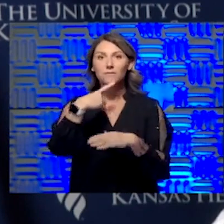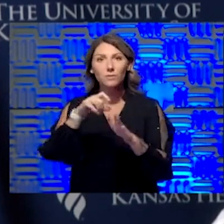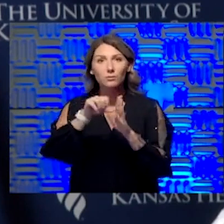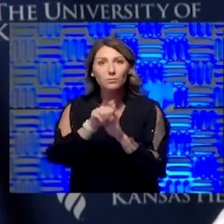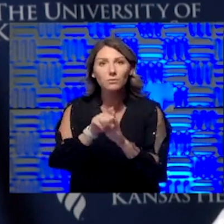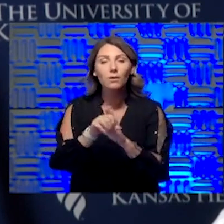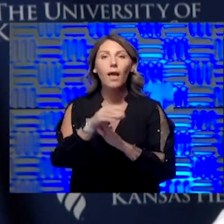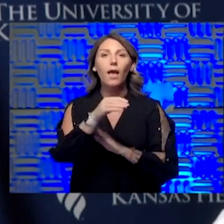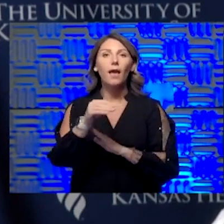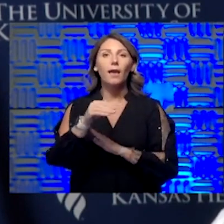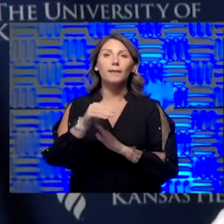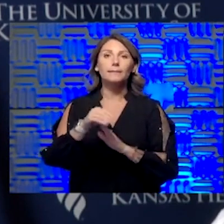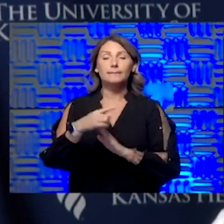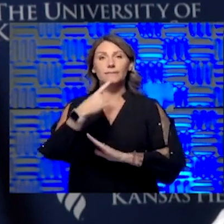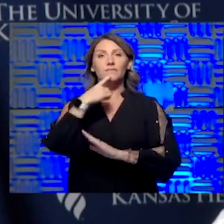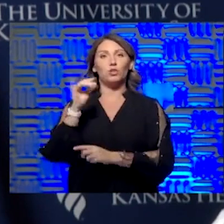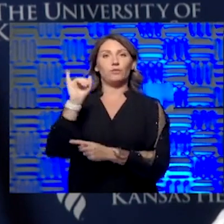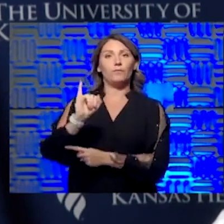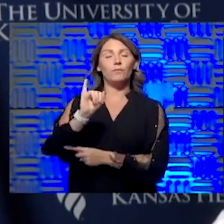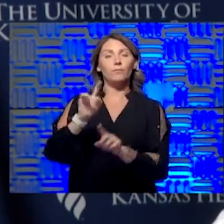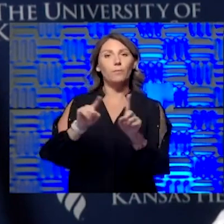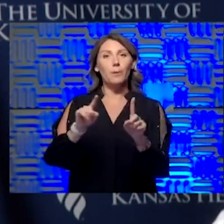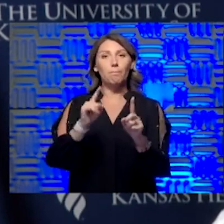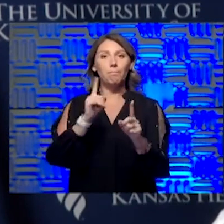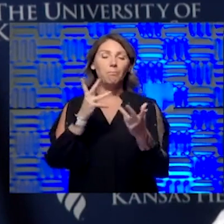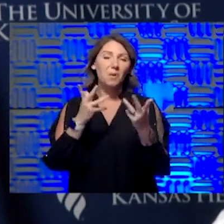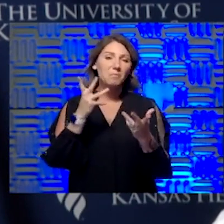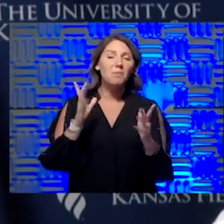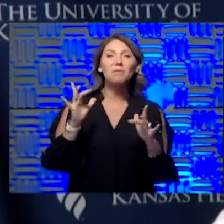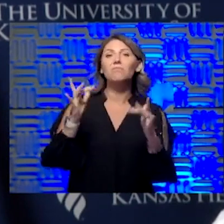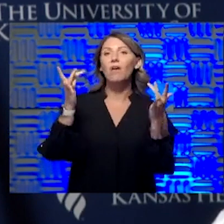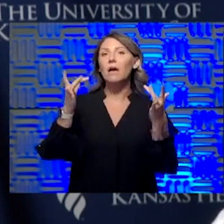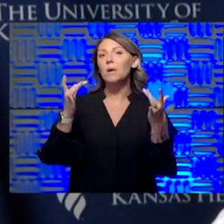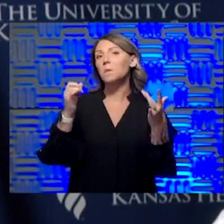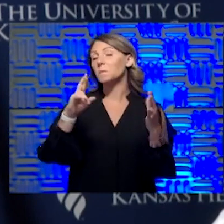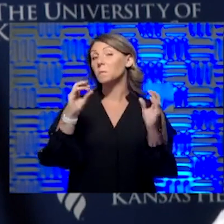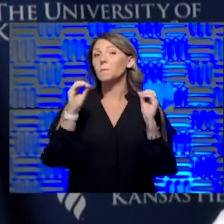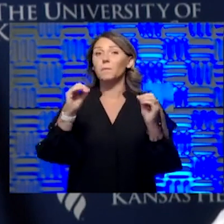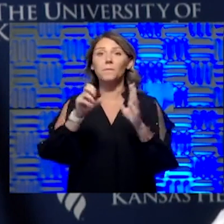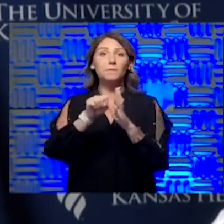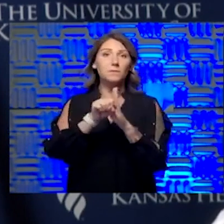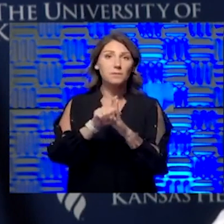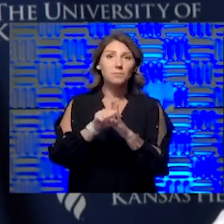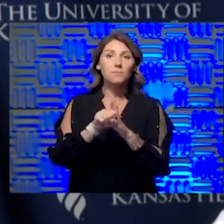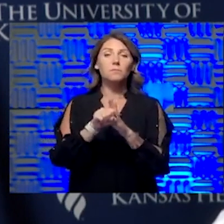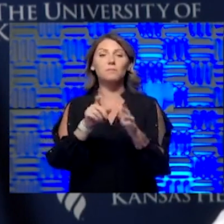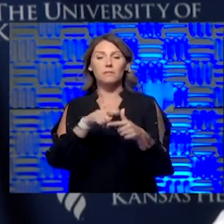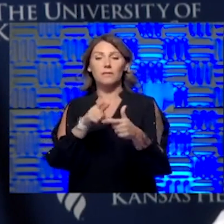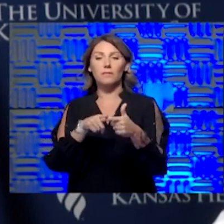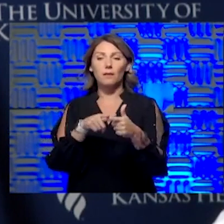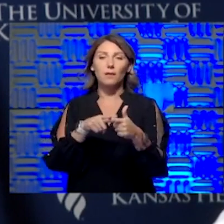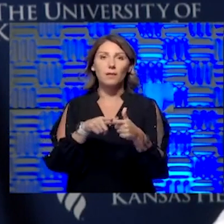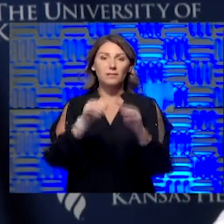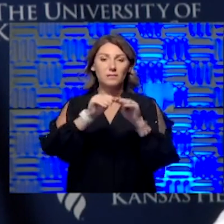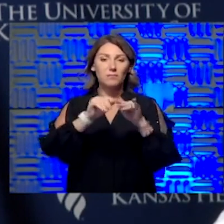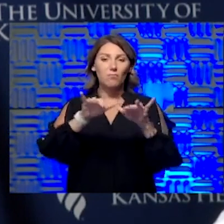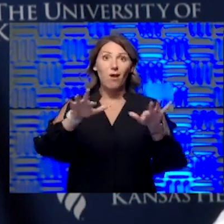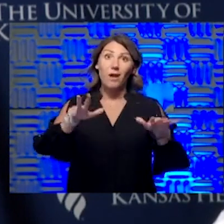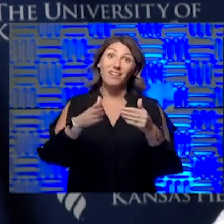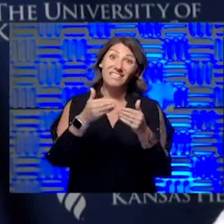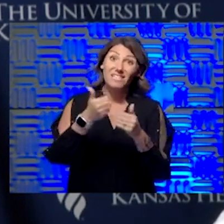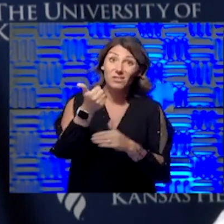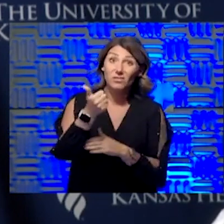have those numbers per se right now on the average, but we are seeing just a large range of ages. And people are coming into the